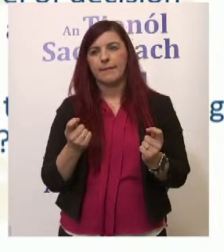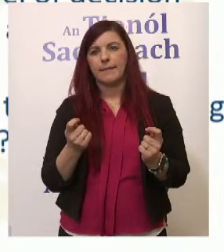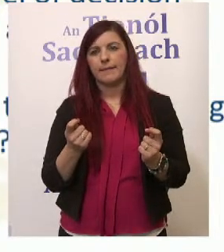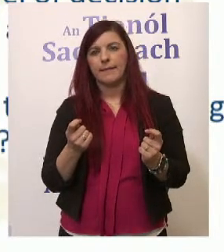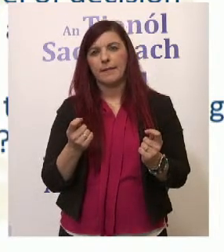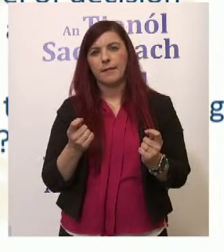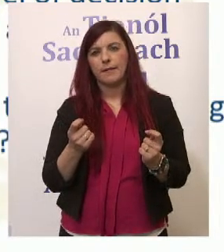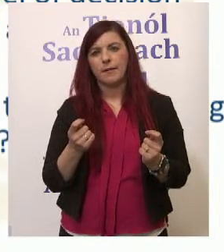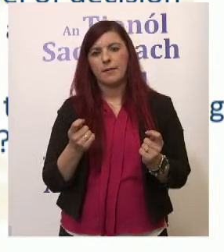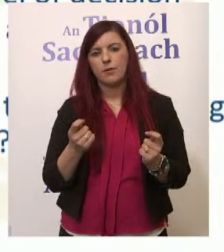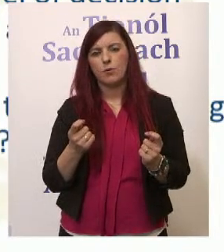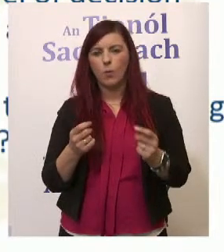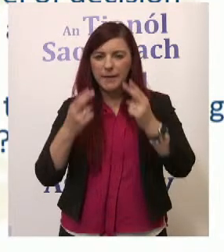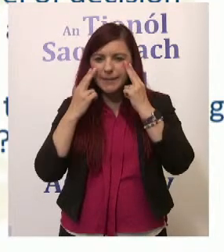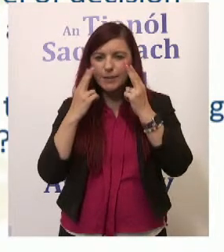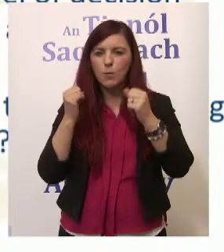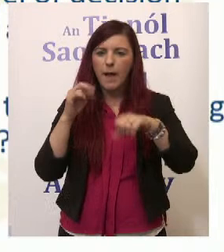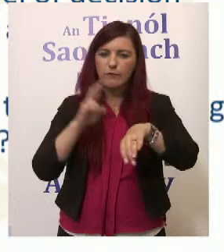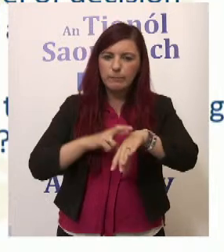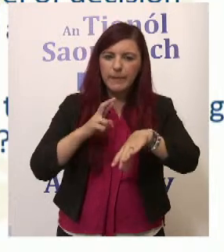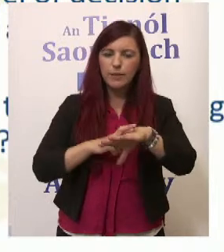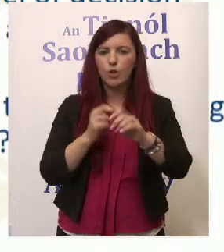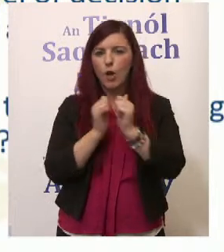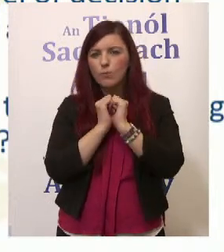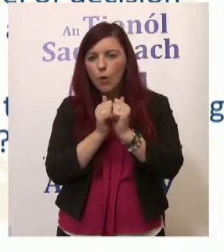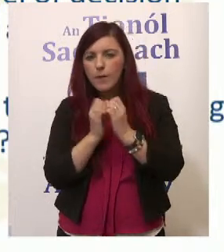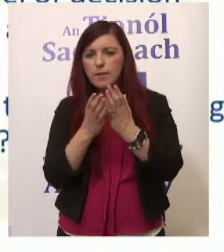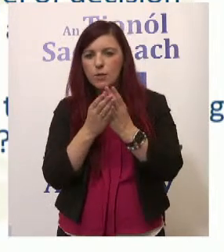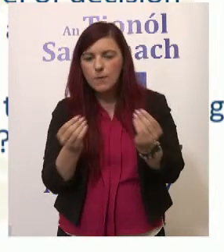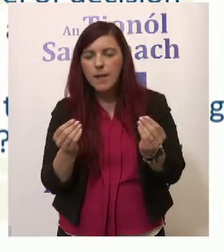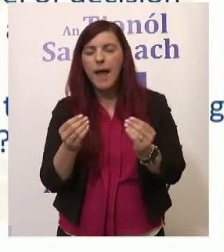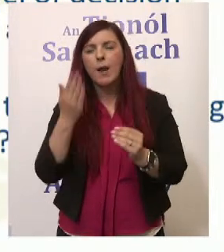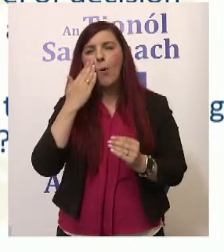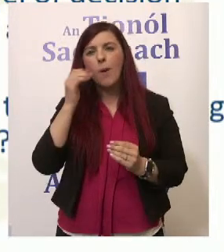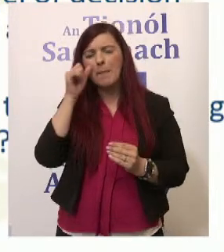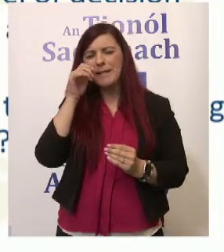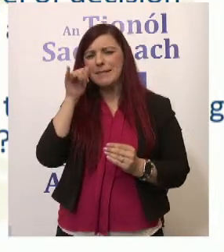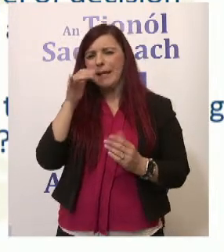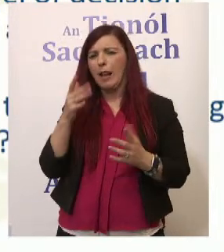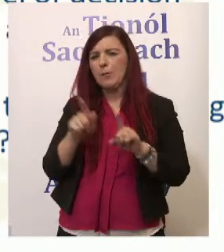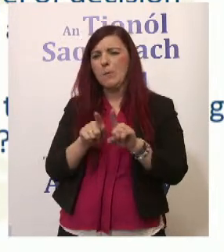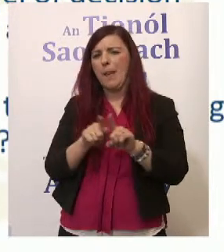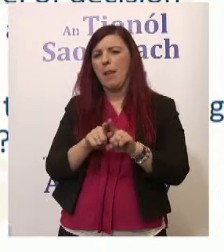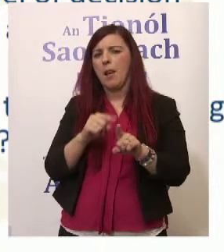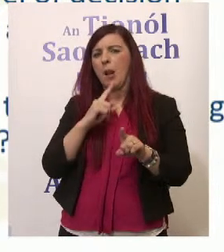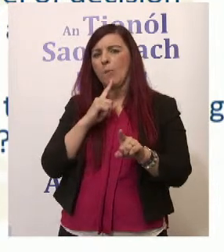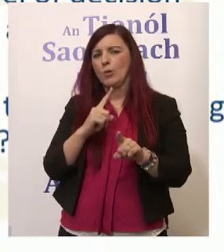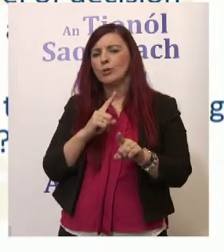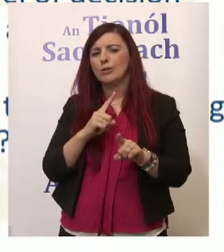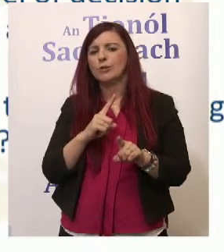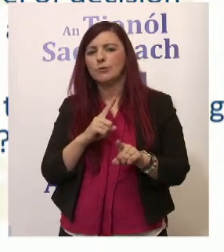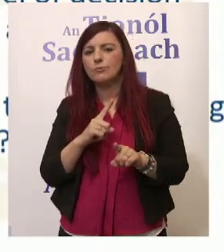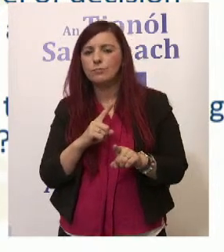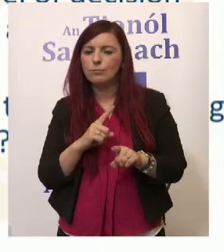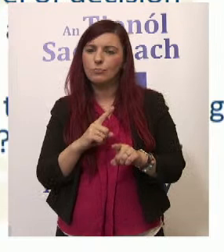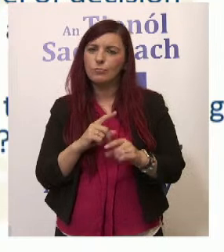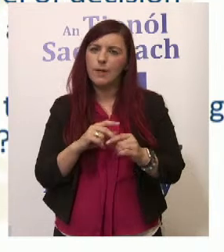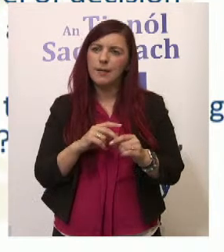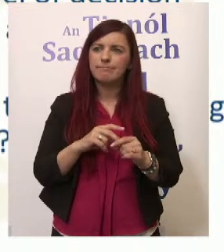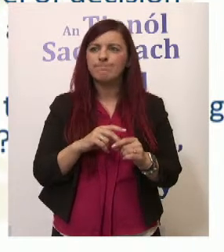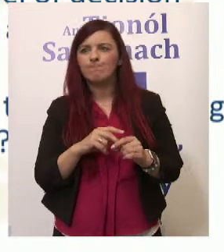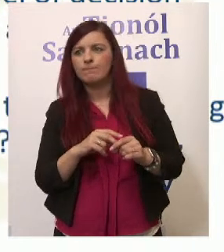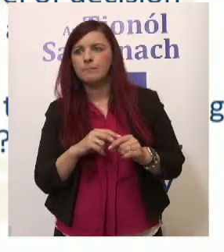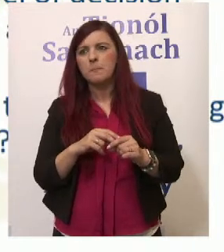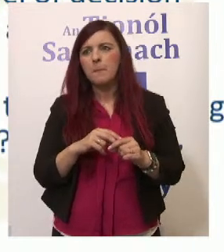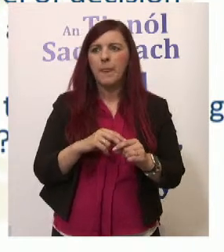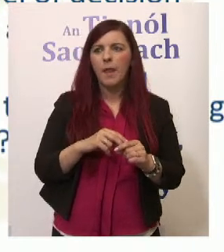appropriate solutions. And again, the cynical within the network have suggested that we are treading down this path to avoid introducing real reforms